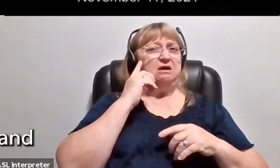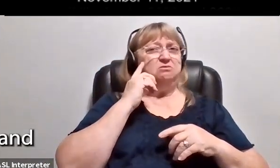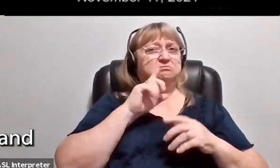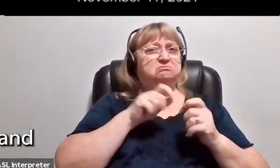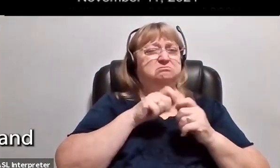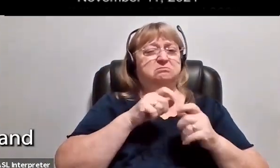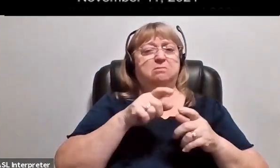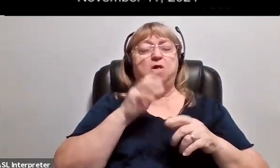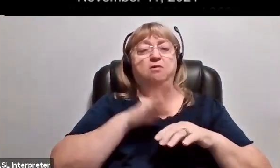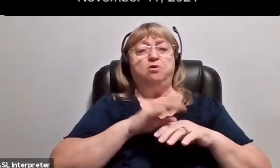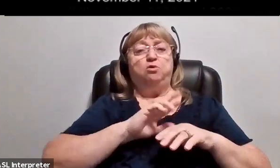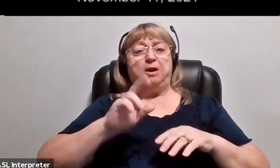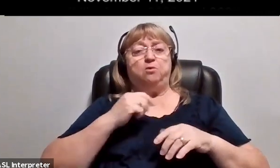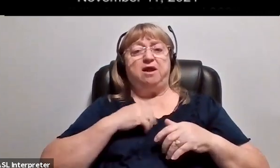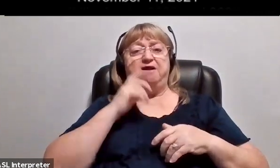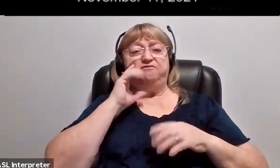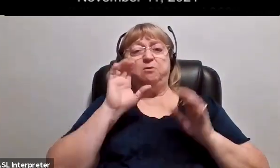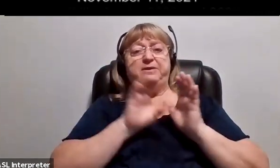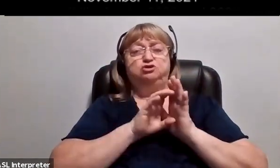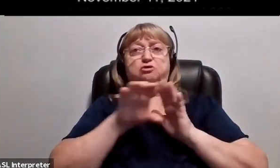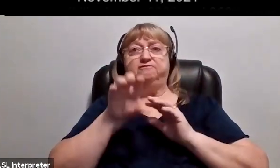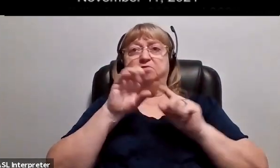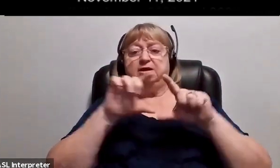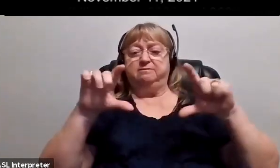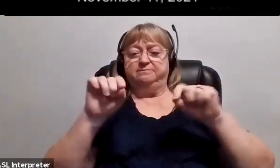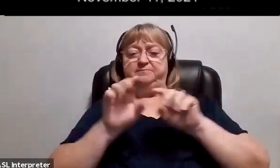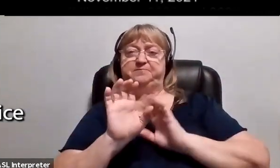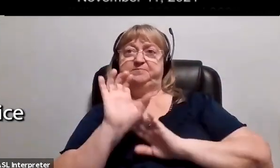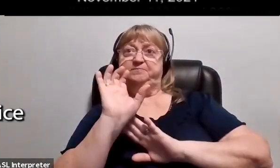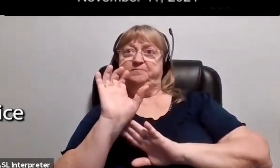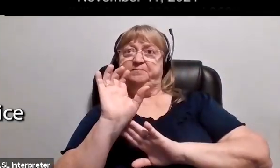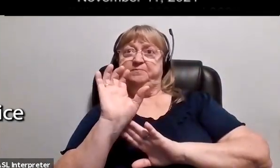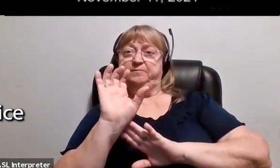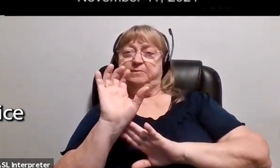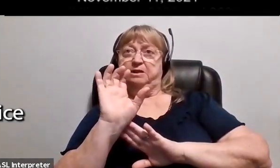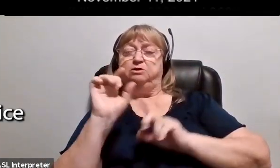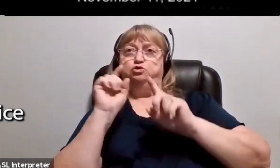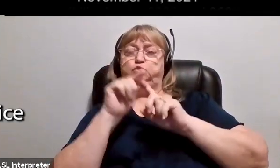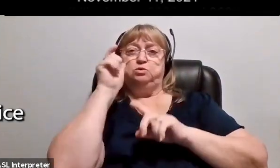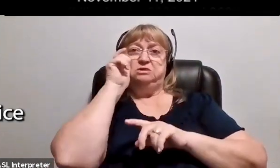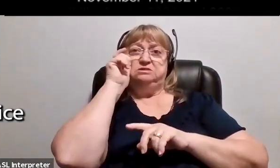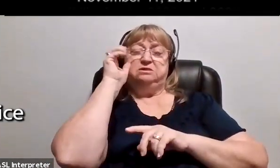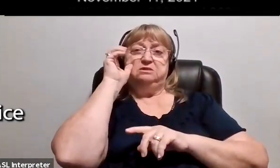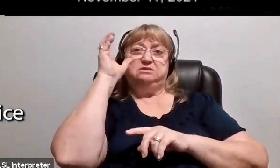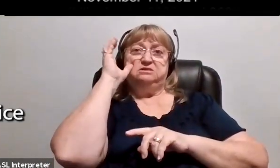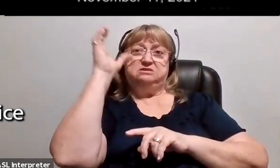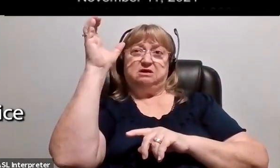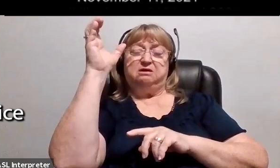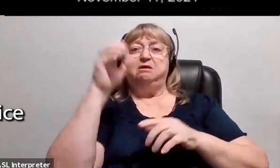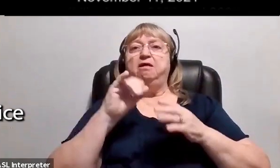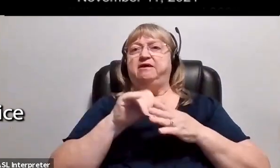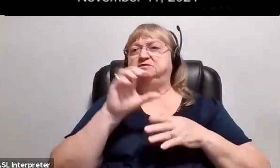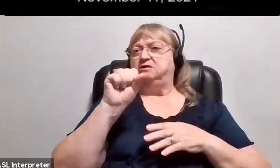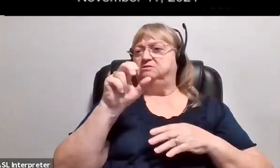picture of the light sound, which is pointing up at the sun on a small little portable tripod. And light sound is a sonification device,